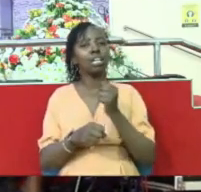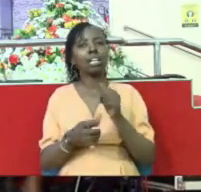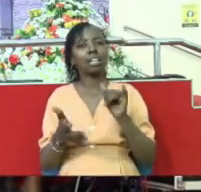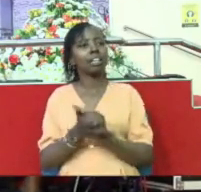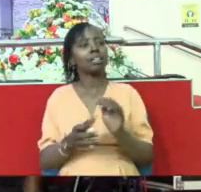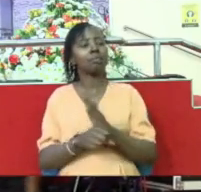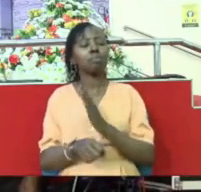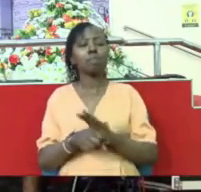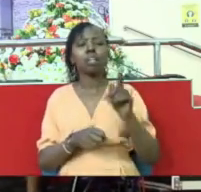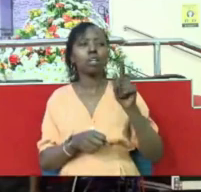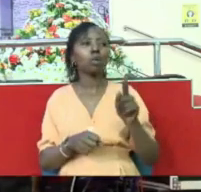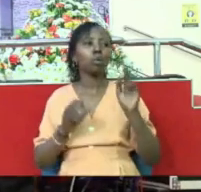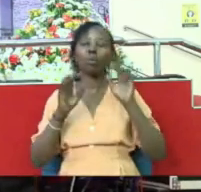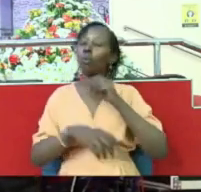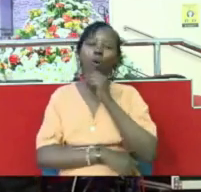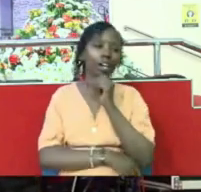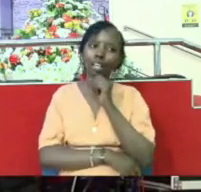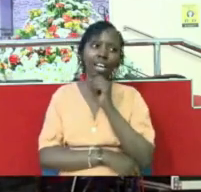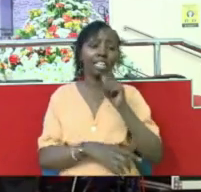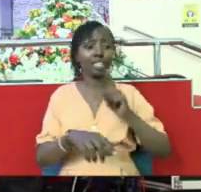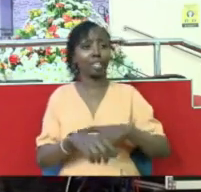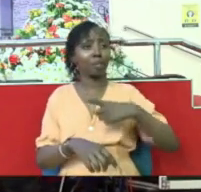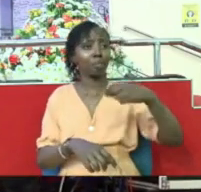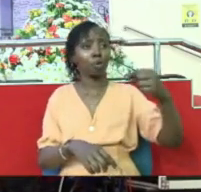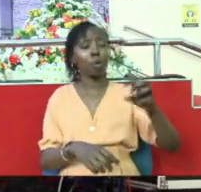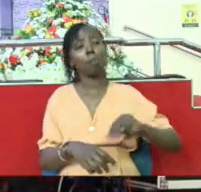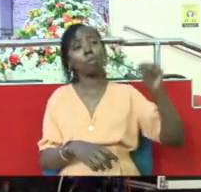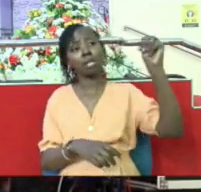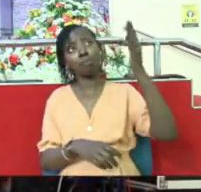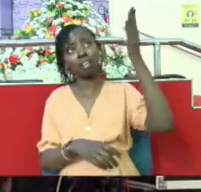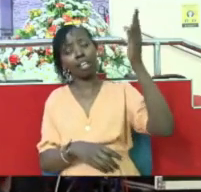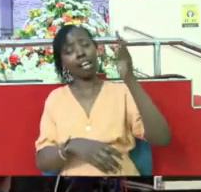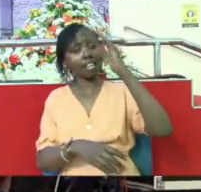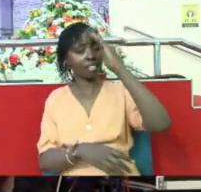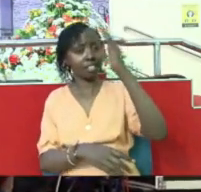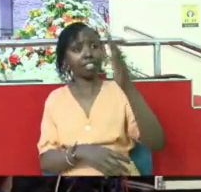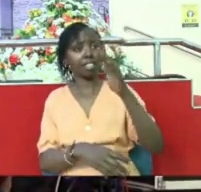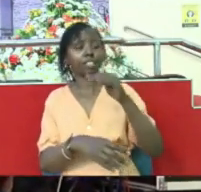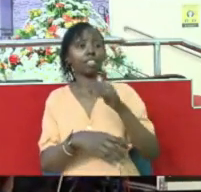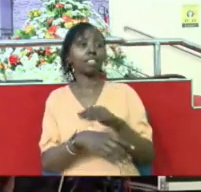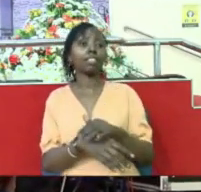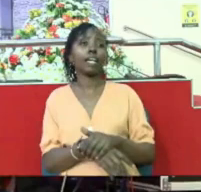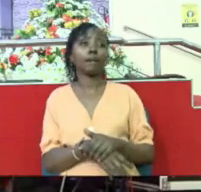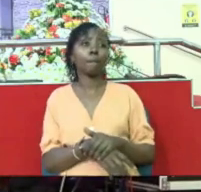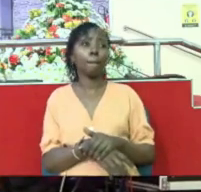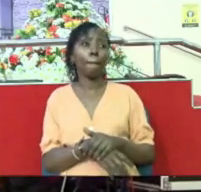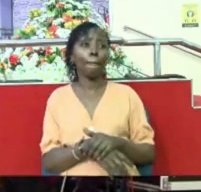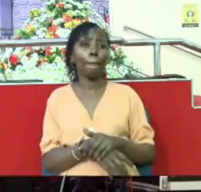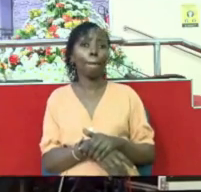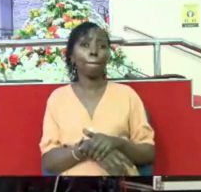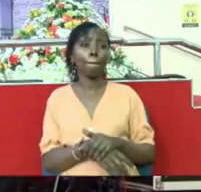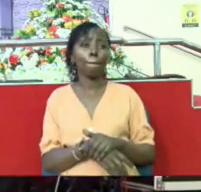kukushtua. And when we go there on Sunday, na tukienda pale Jumapili, go to the future, the school. You know this, the school. The school